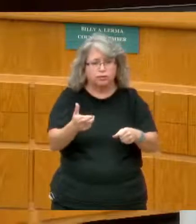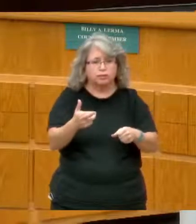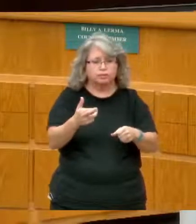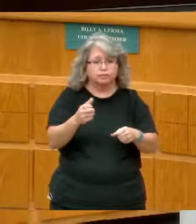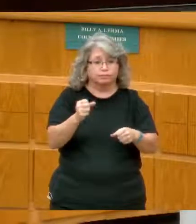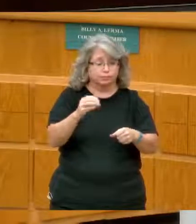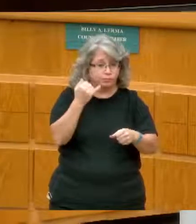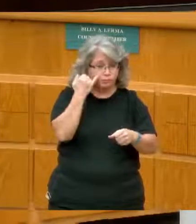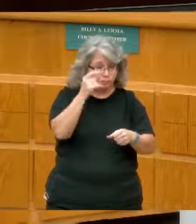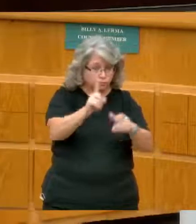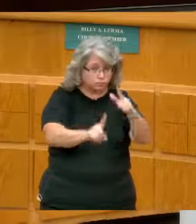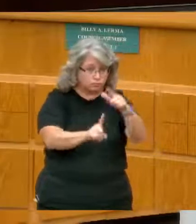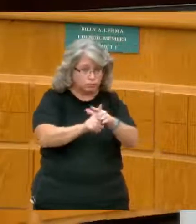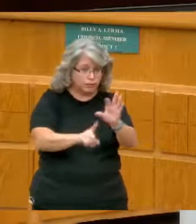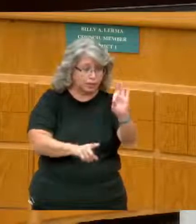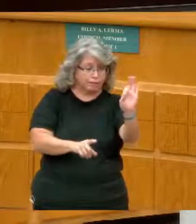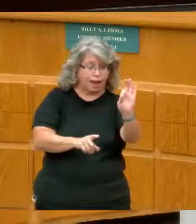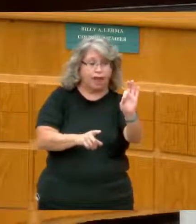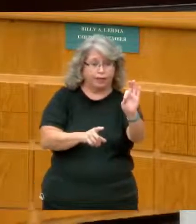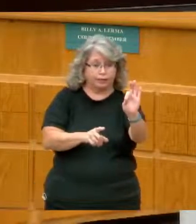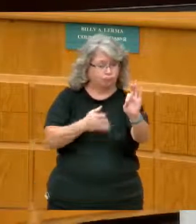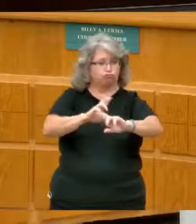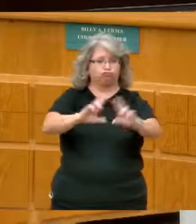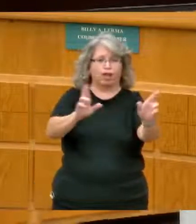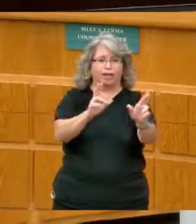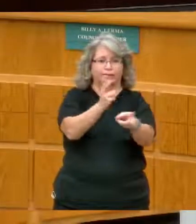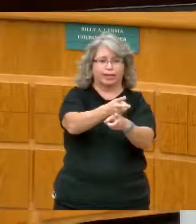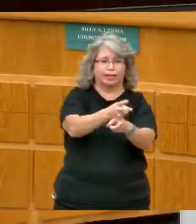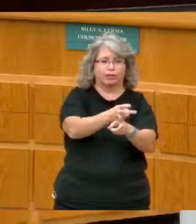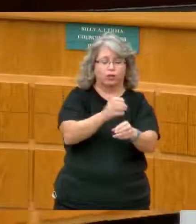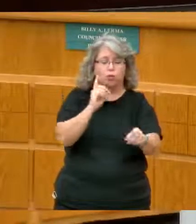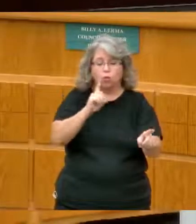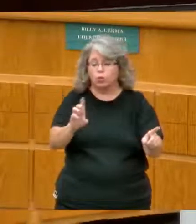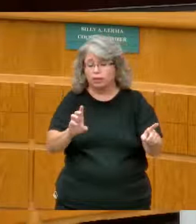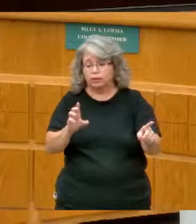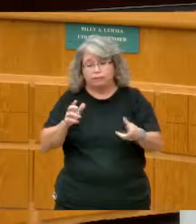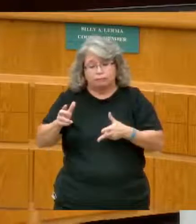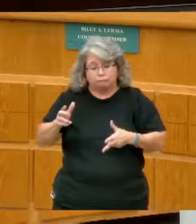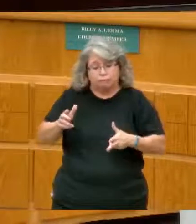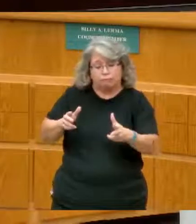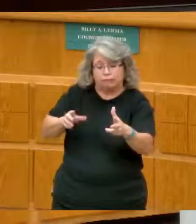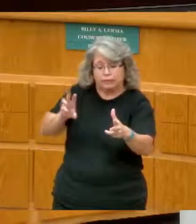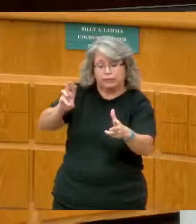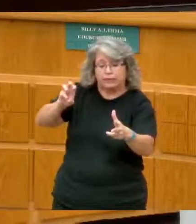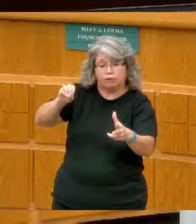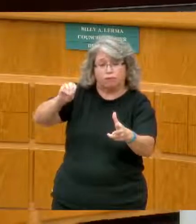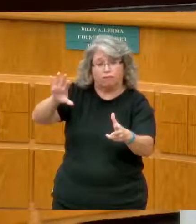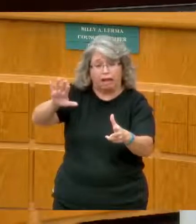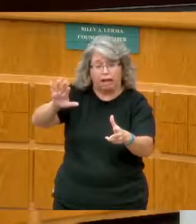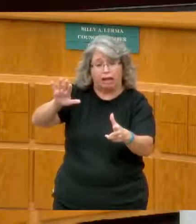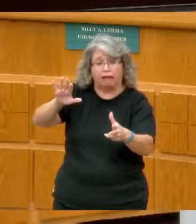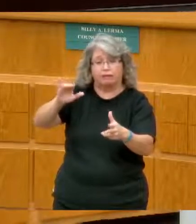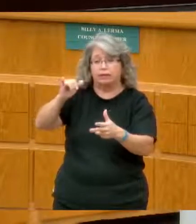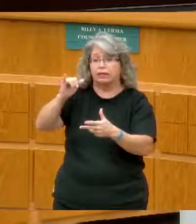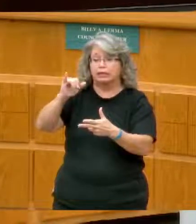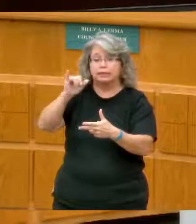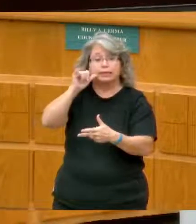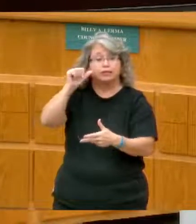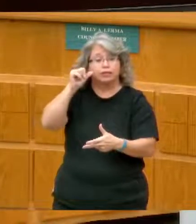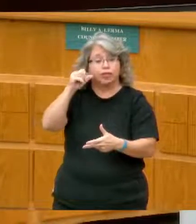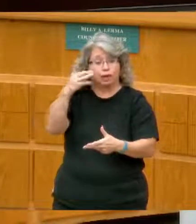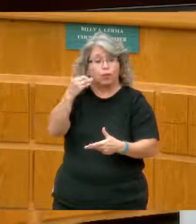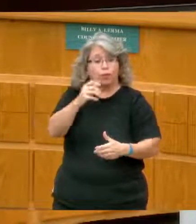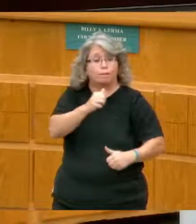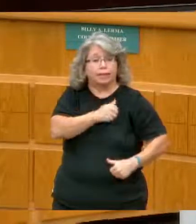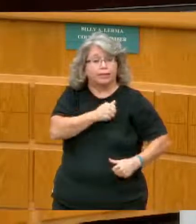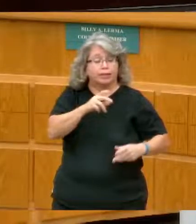9 a.m., you can be taken care of. Or if it's 6:05, if you just roll in, like a military personnel did yesterday, we